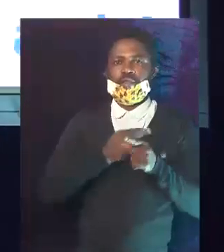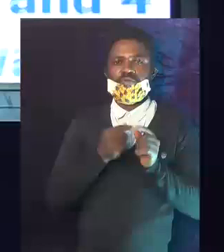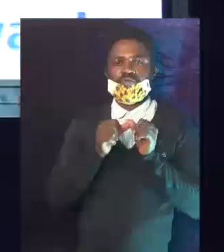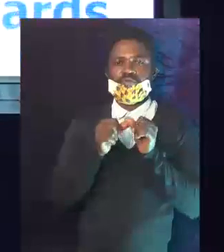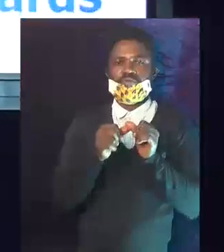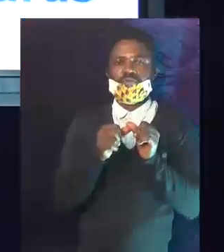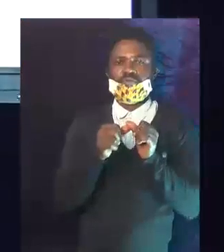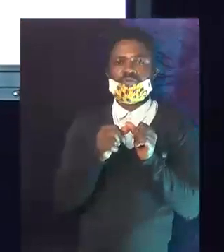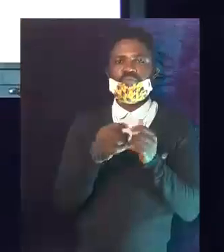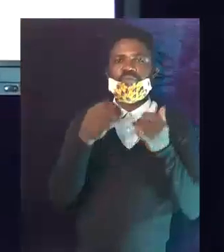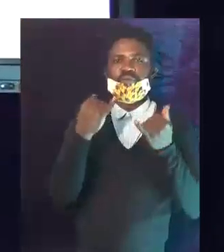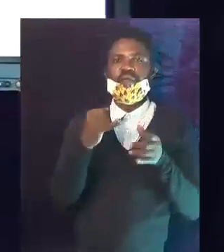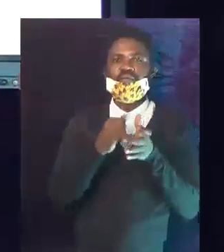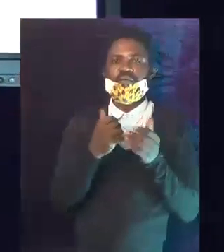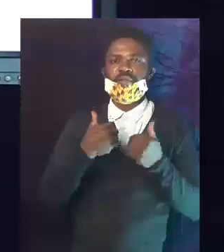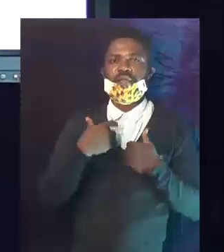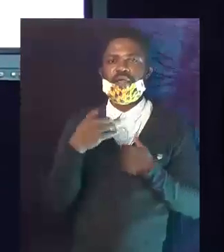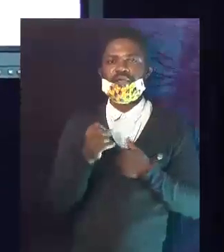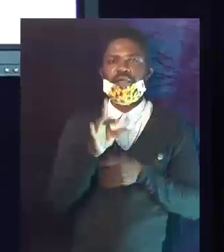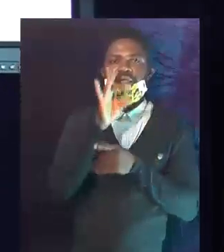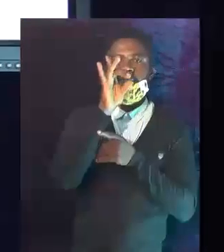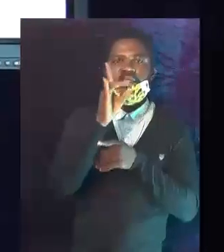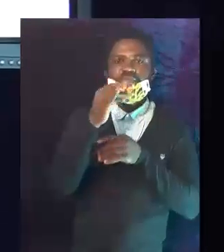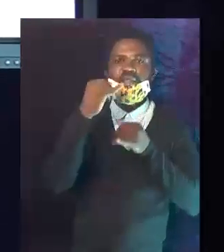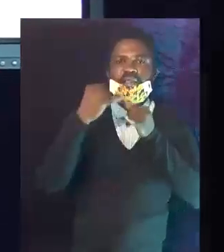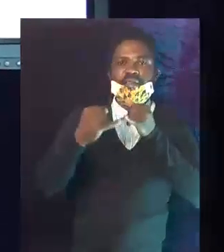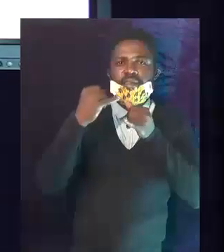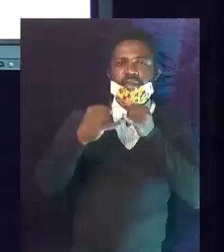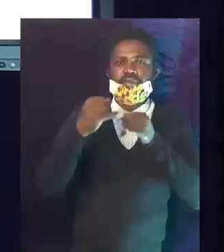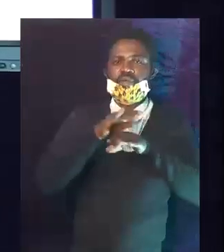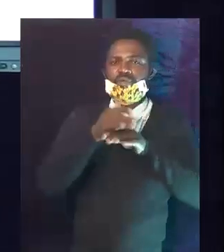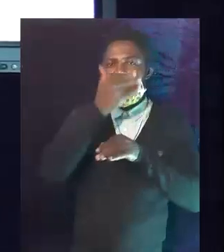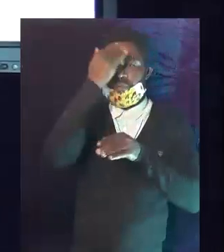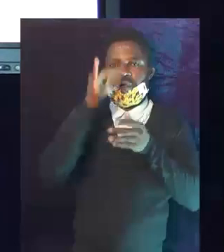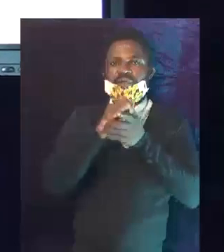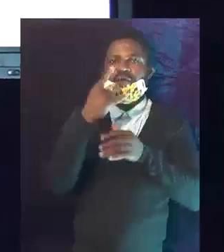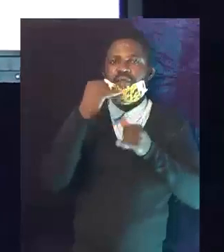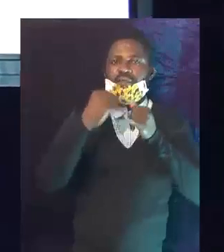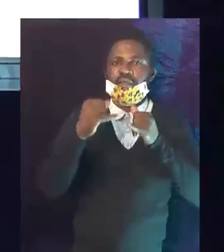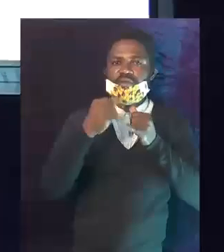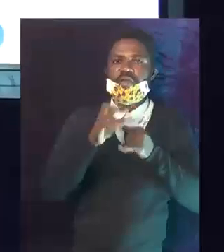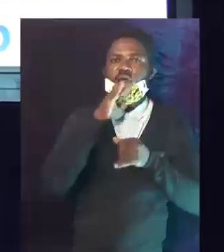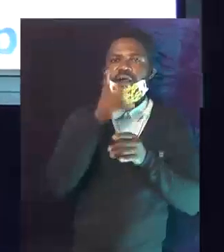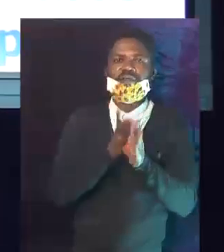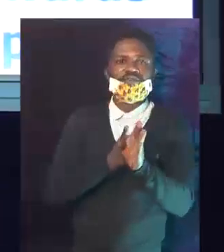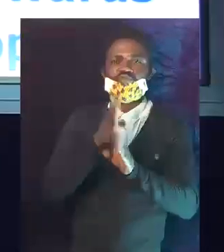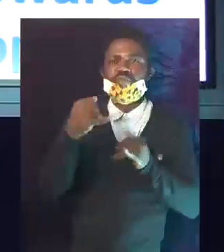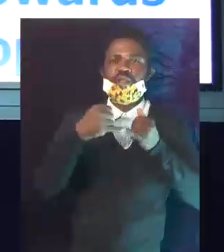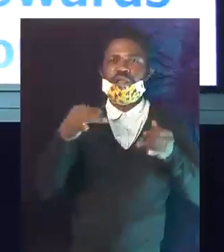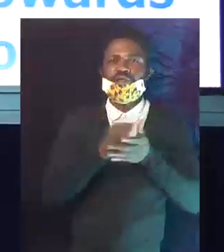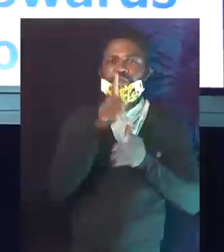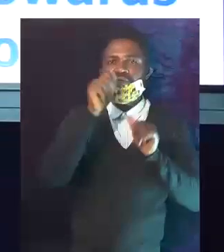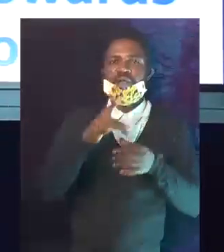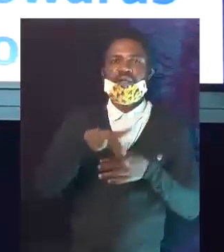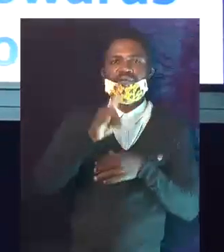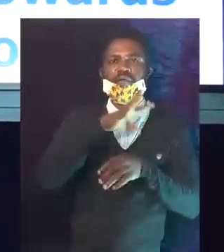on. Now it has 8 edges. Do not forget that the edges are the straight lines that you can find